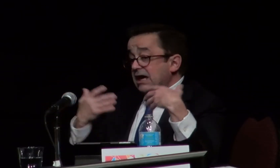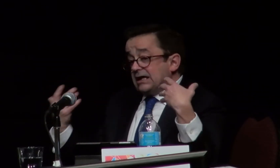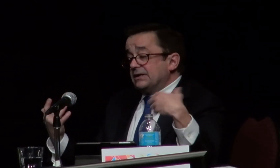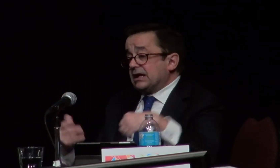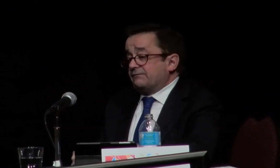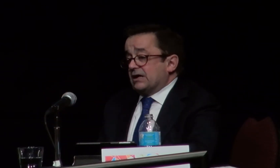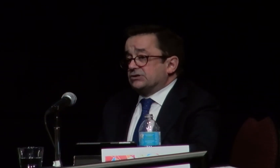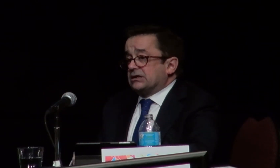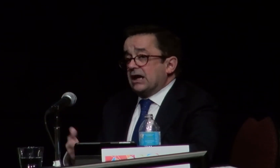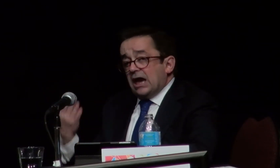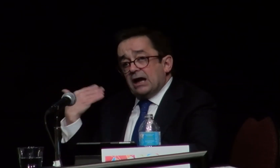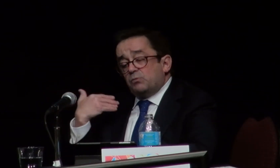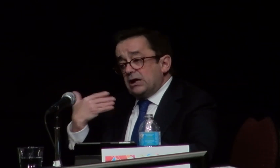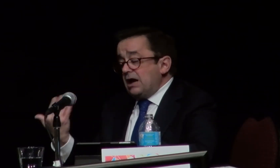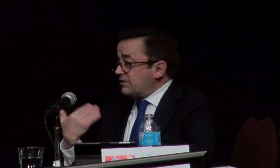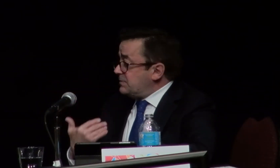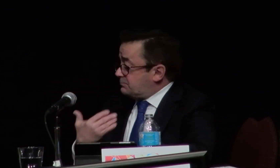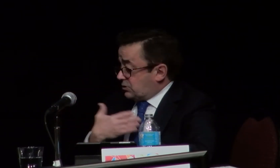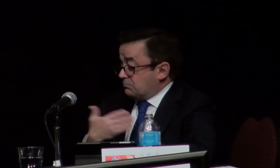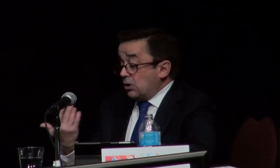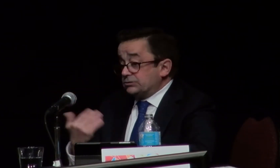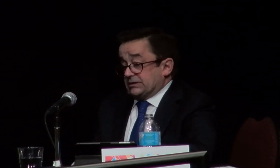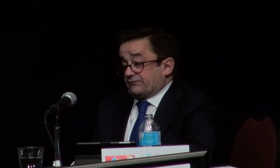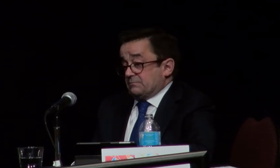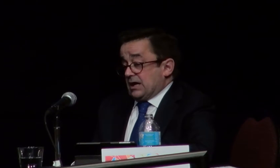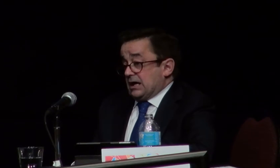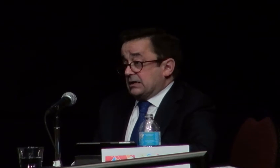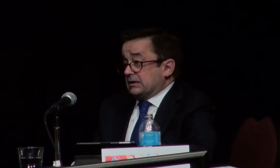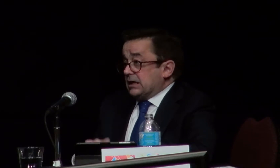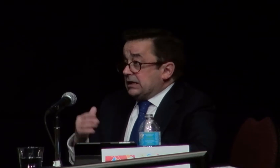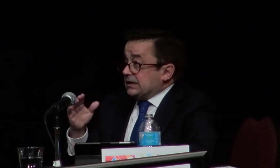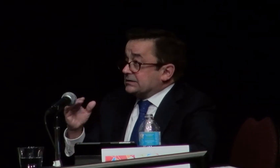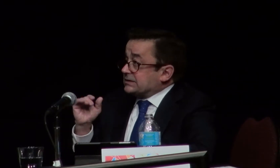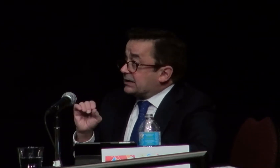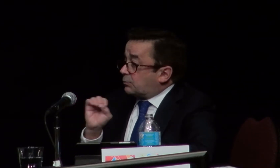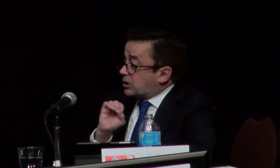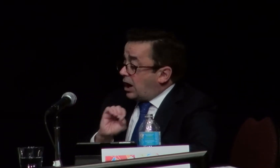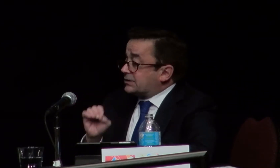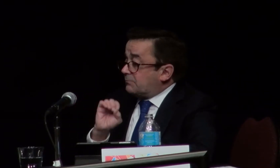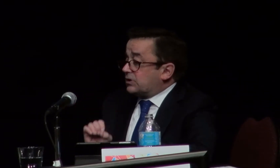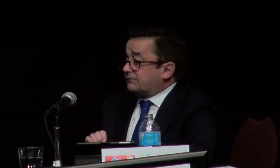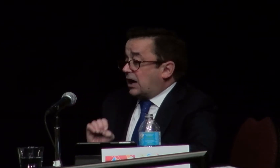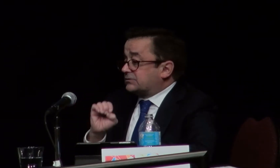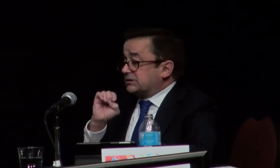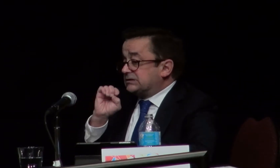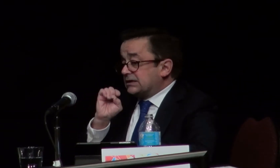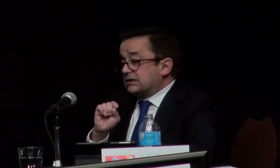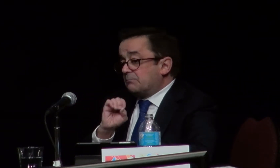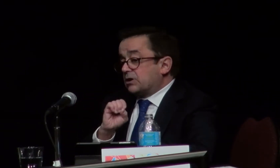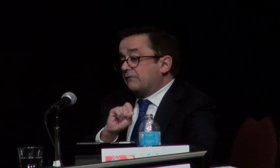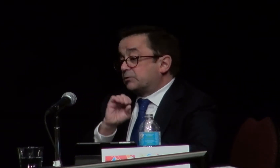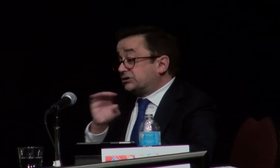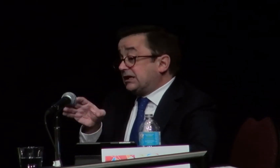system in the convention. And what I remember mostly from that is that there were a number of countries